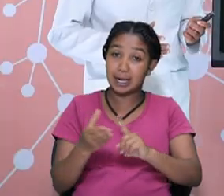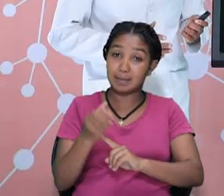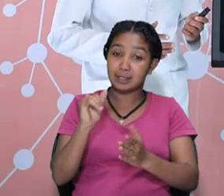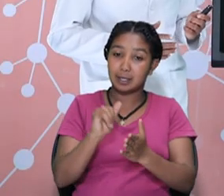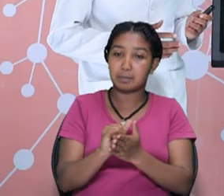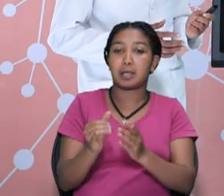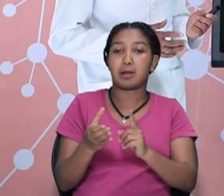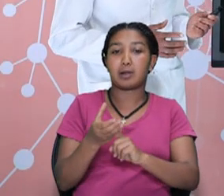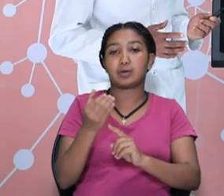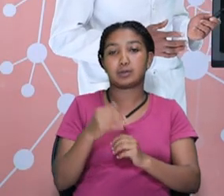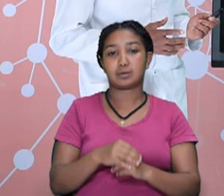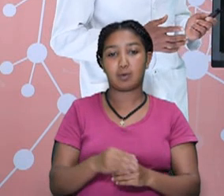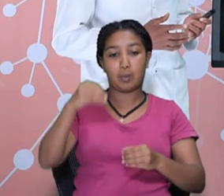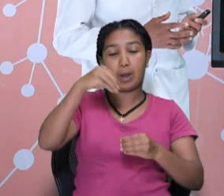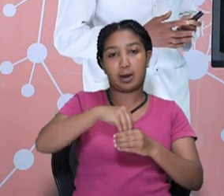that make up.